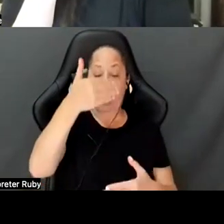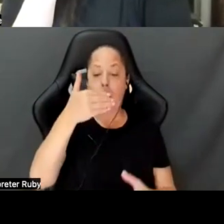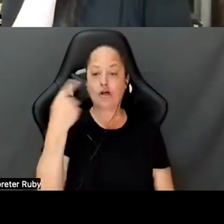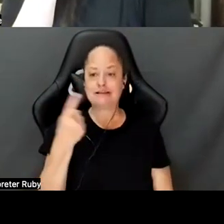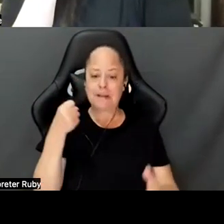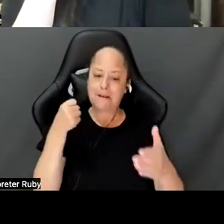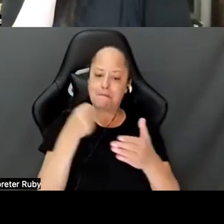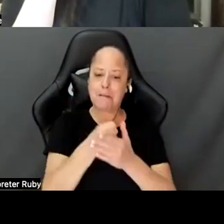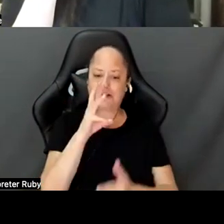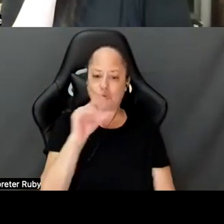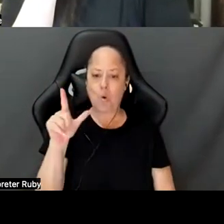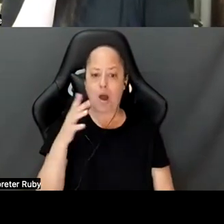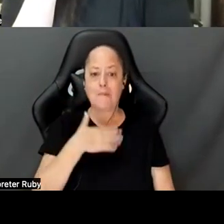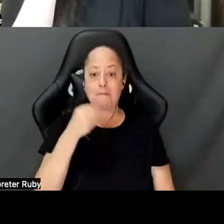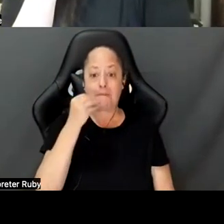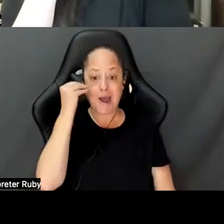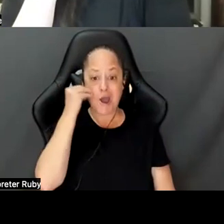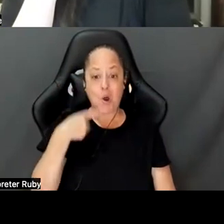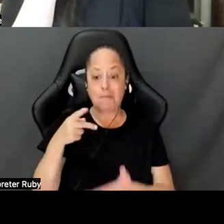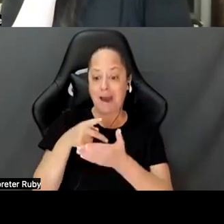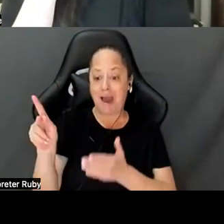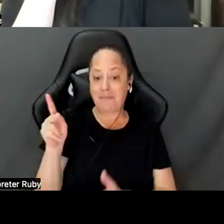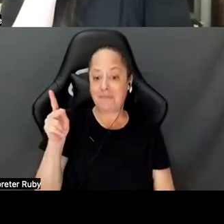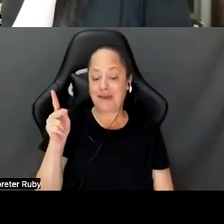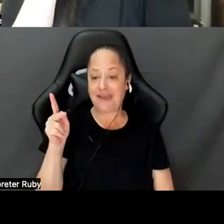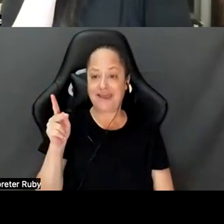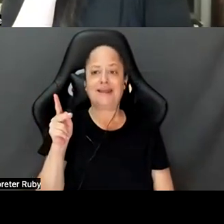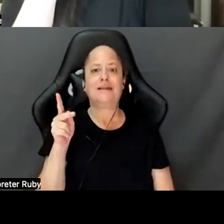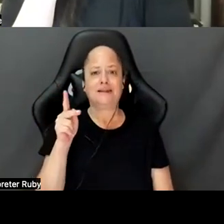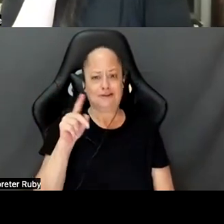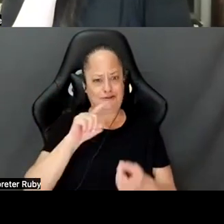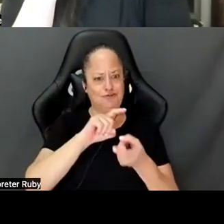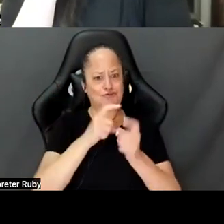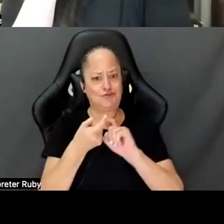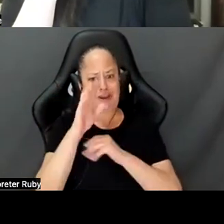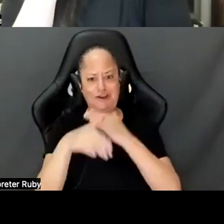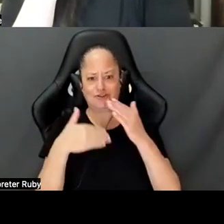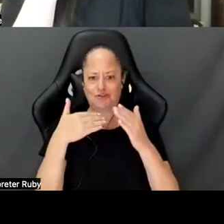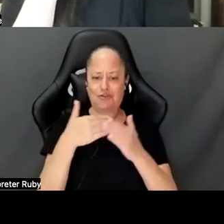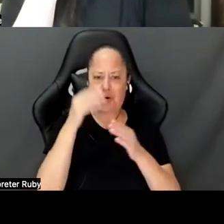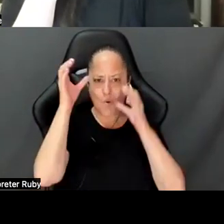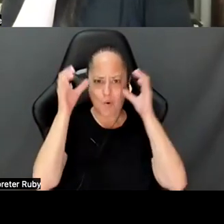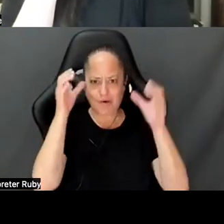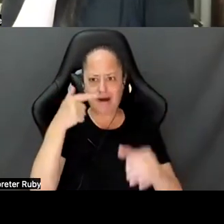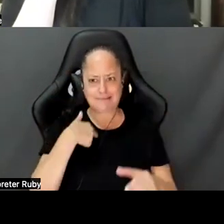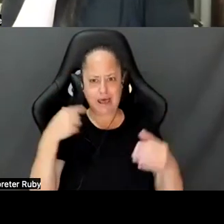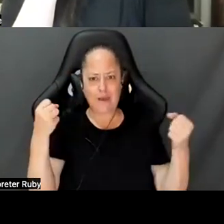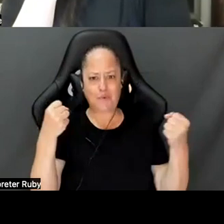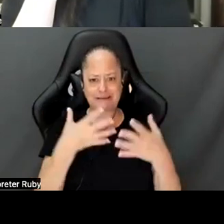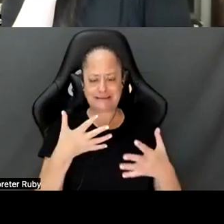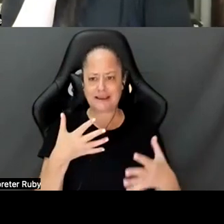punched a wall that it was in my home that I paid for, that they didn't pay for, suddenly it changed the whole concept. And I was scared. And I was